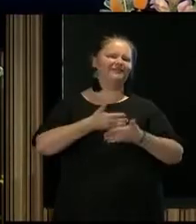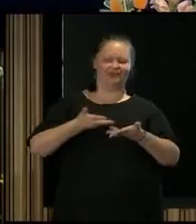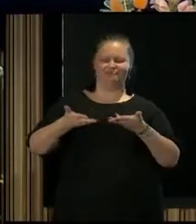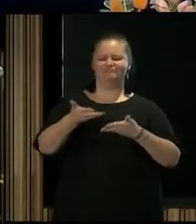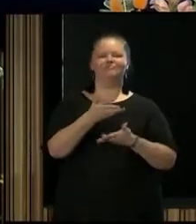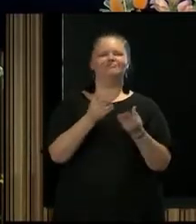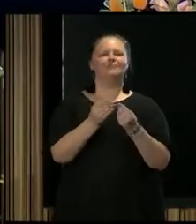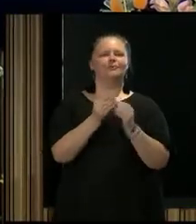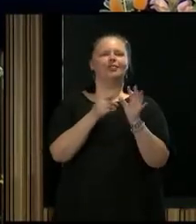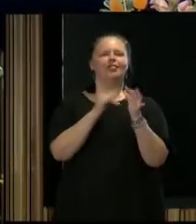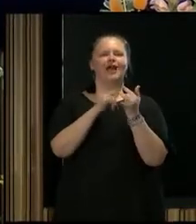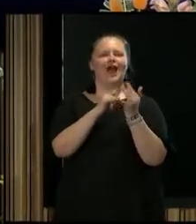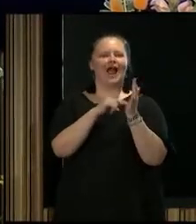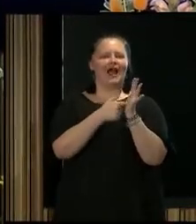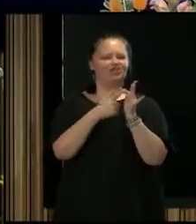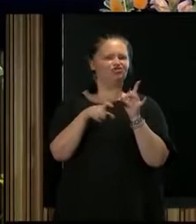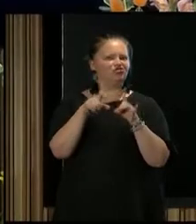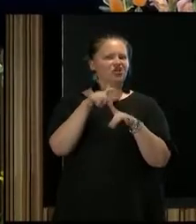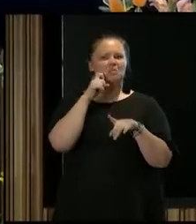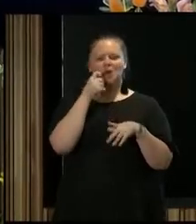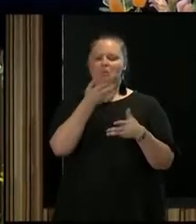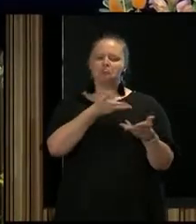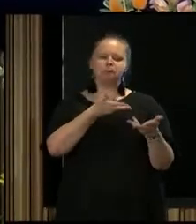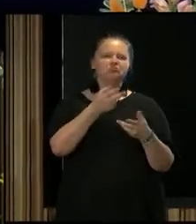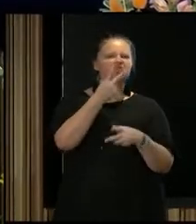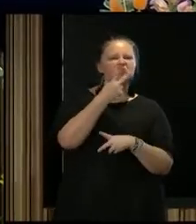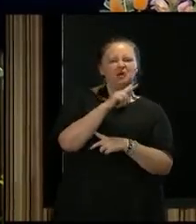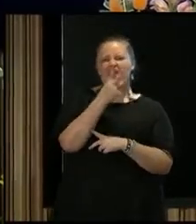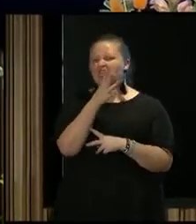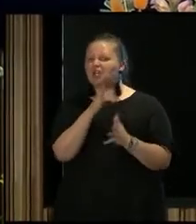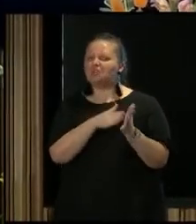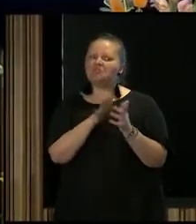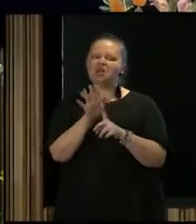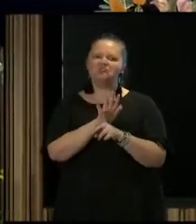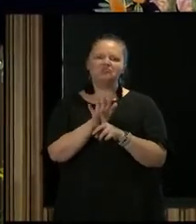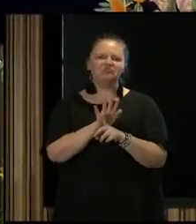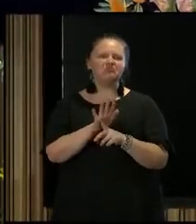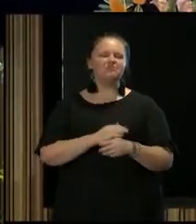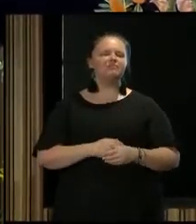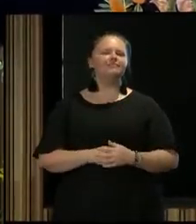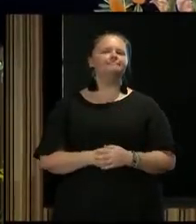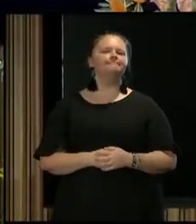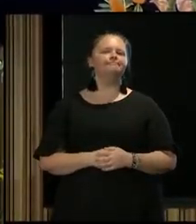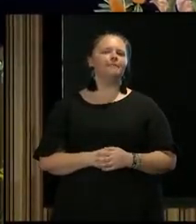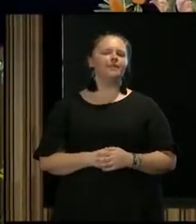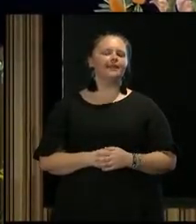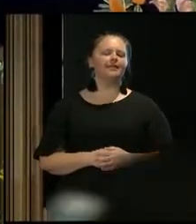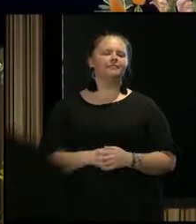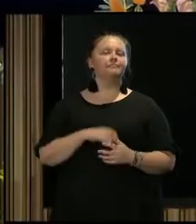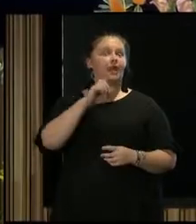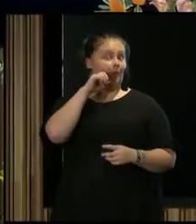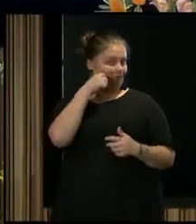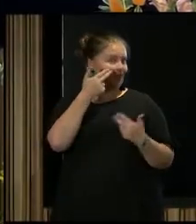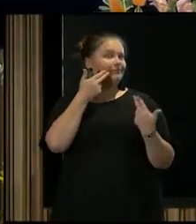Astrid. We're going to chat for 20 or 30 minutes, and there will be